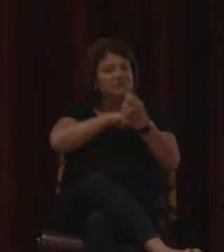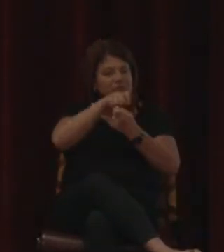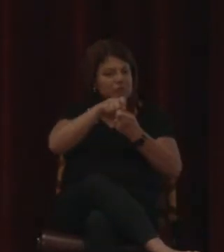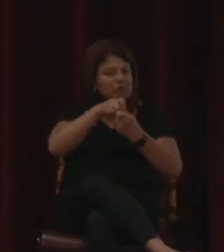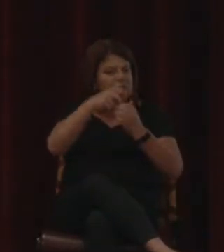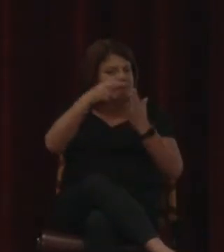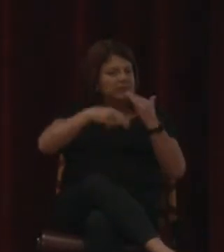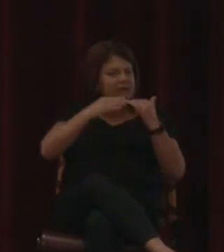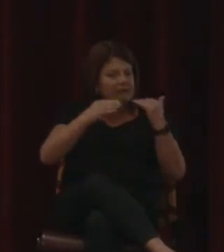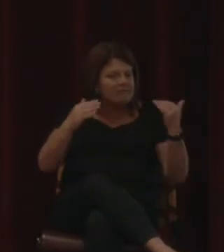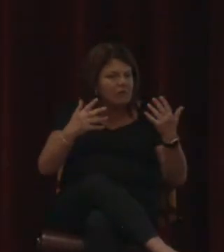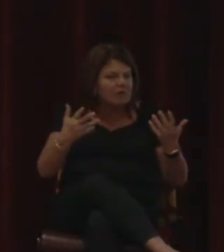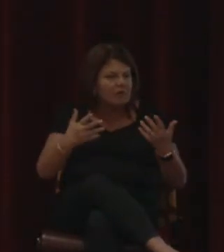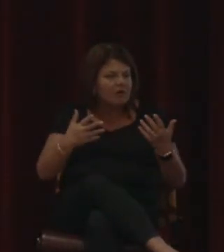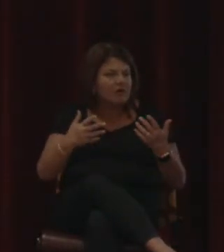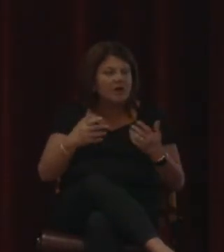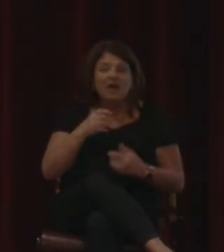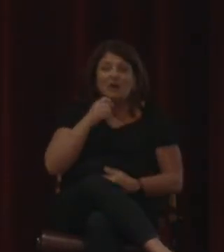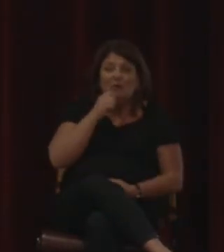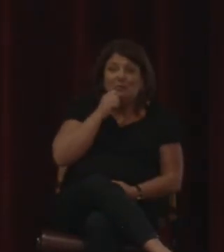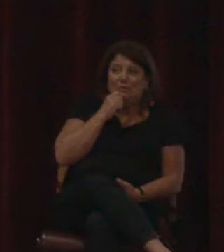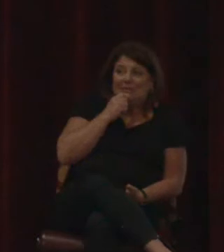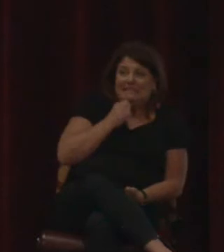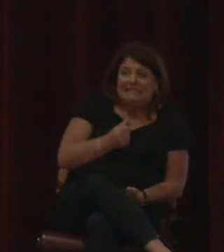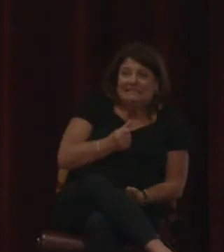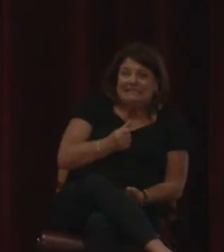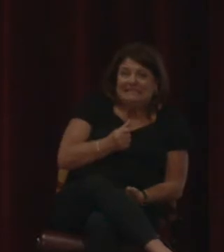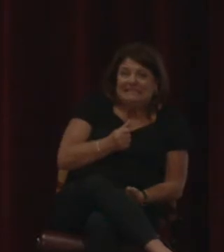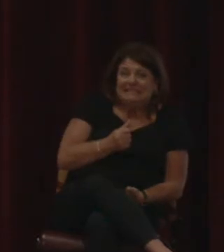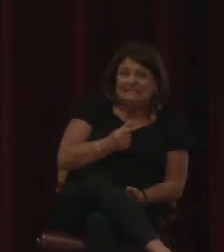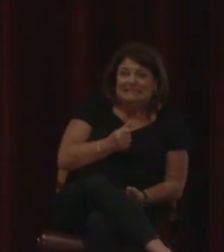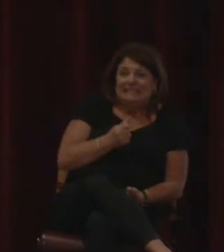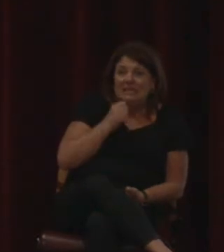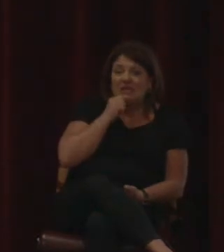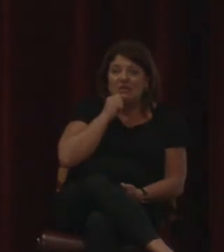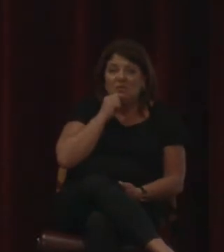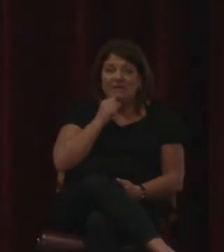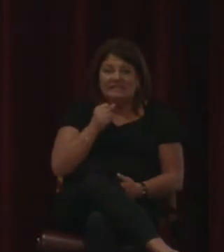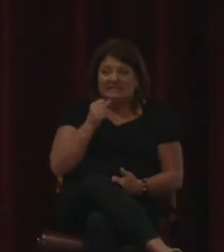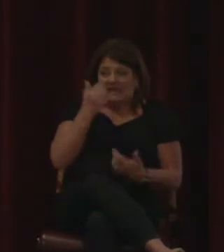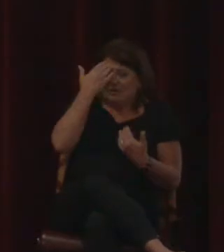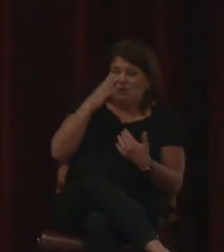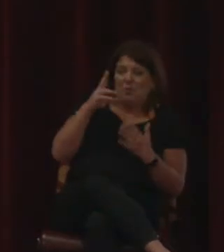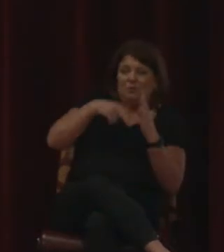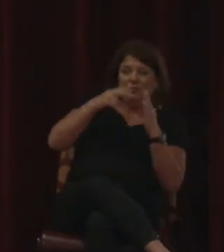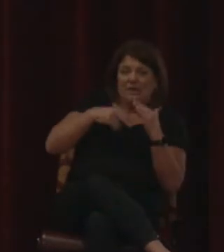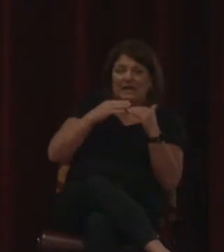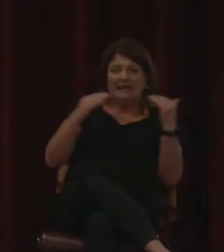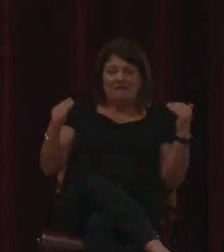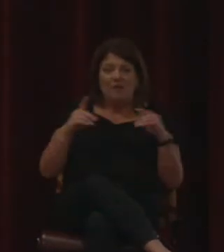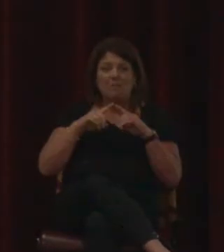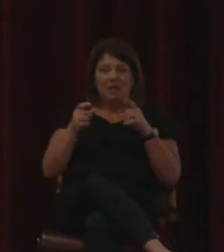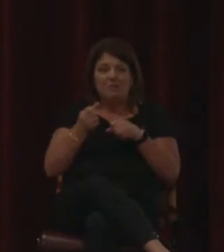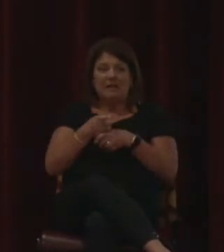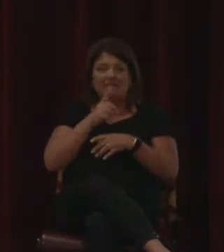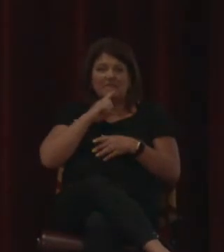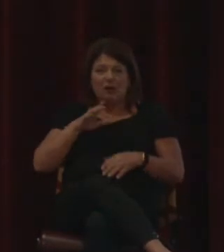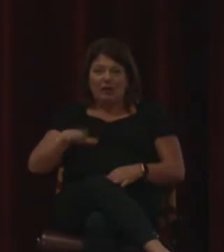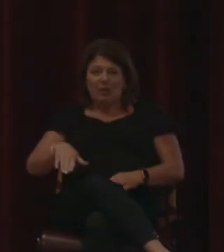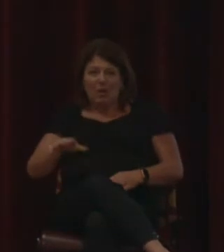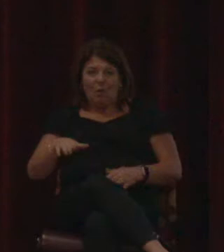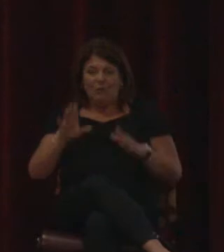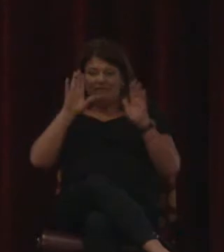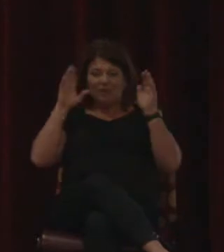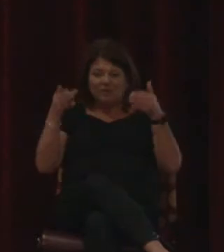or? We didn't. I don't know what the reading level is, but we made it very low. It is. Because that is something that we have focused on, and we've